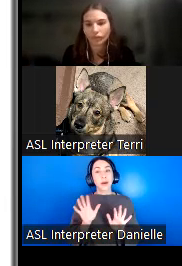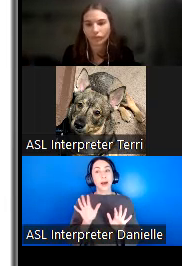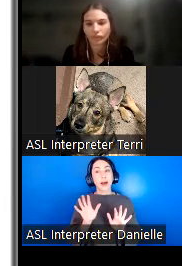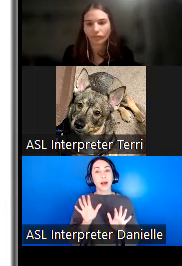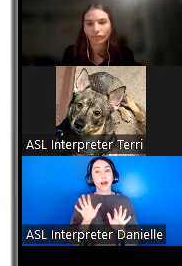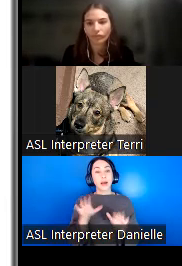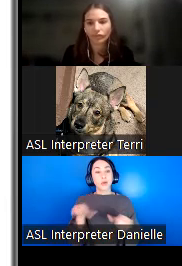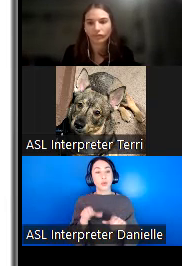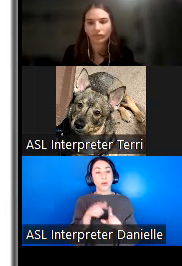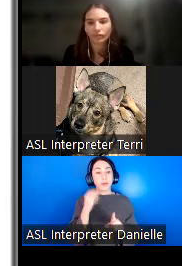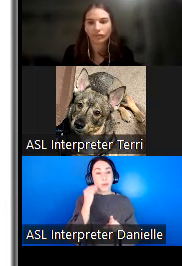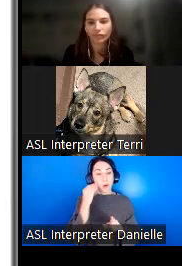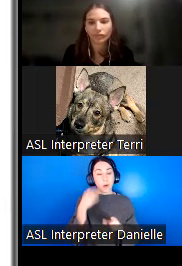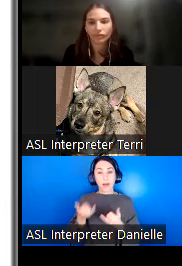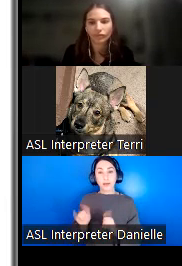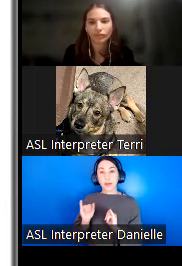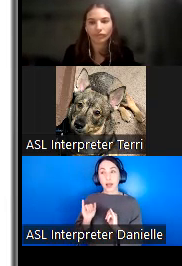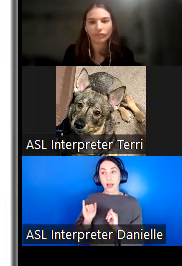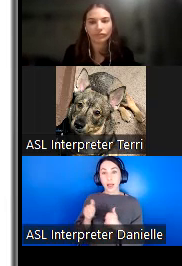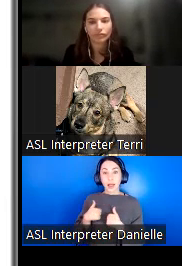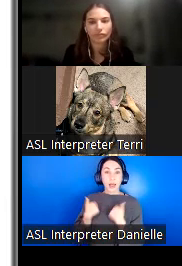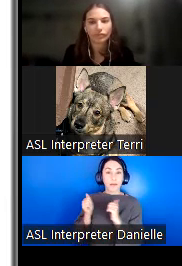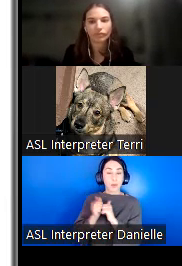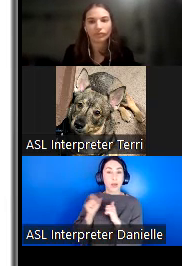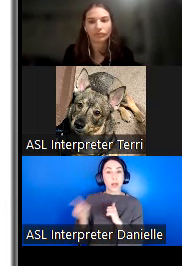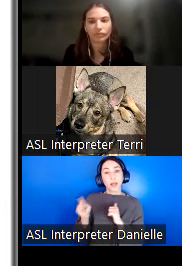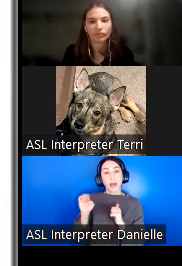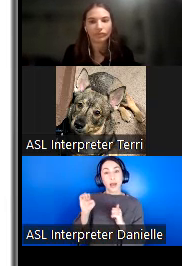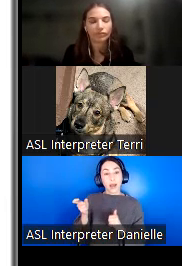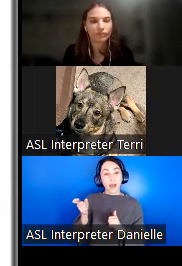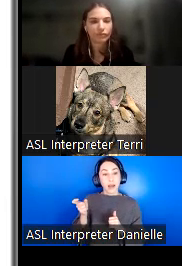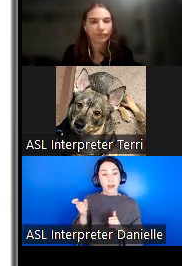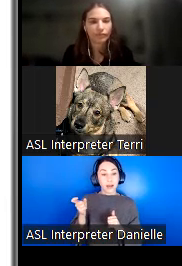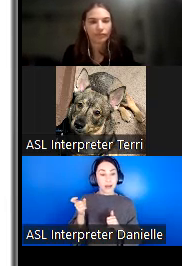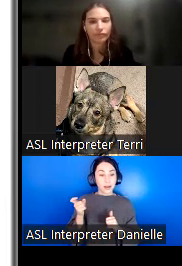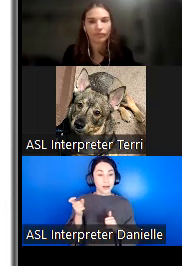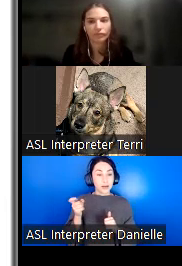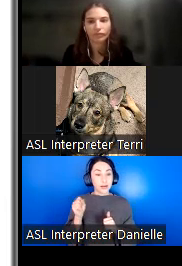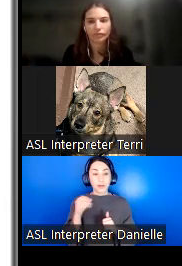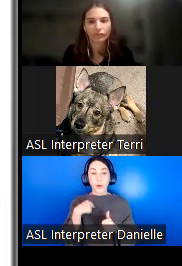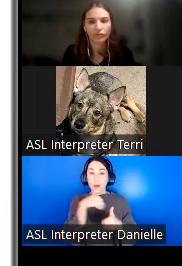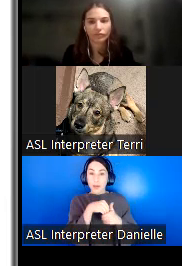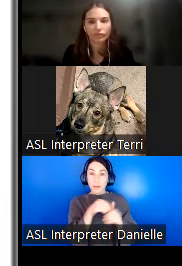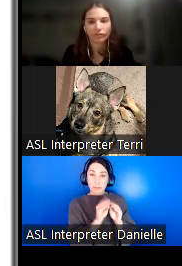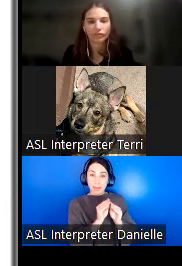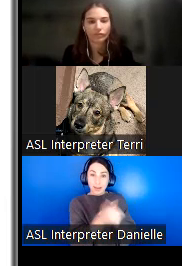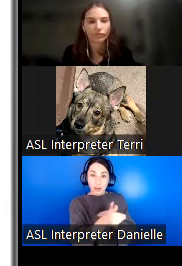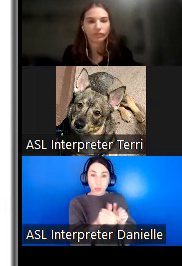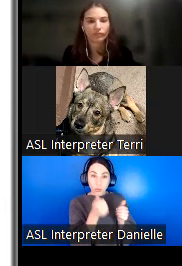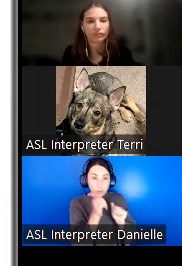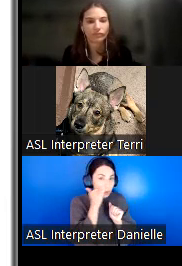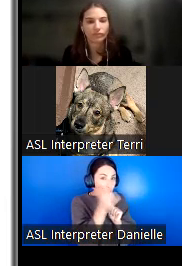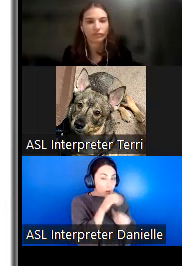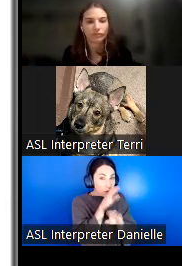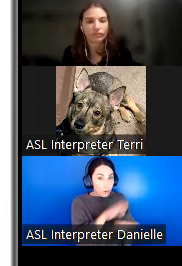because I was still with my ex. I'd be doing that sort of like in meetings room, trying to be as quiet as possible. I'd